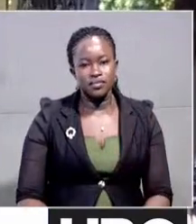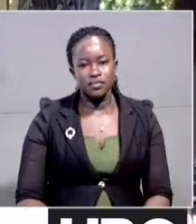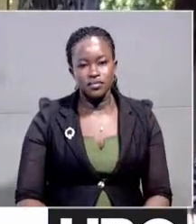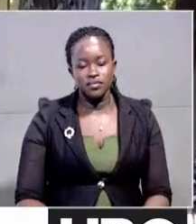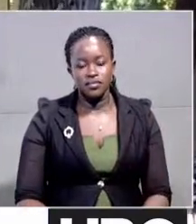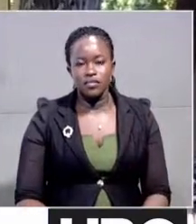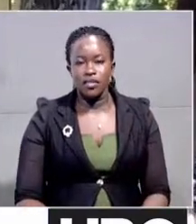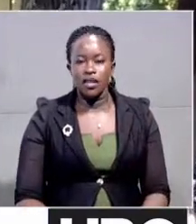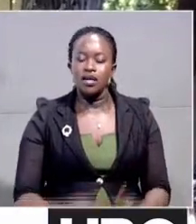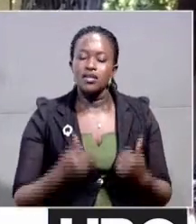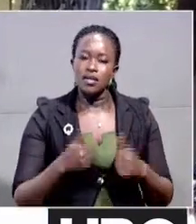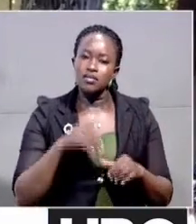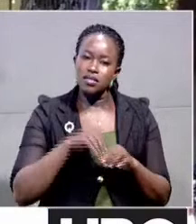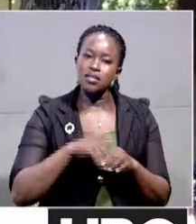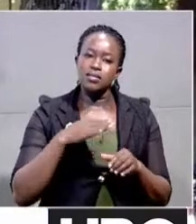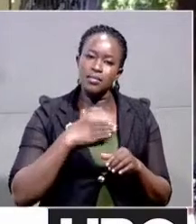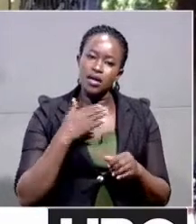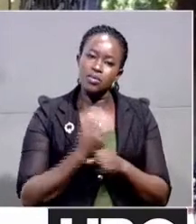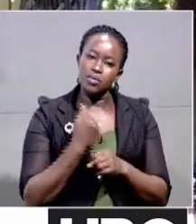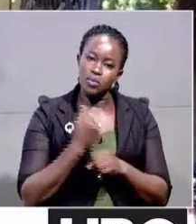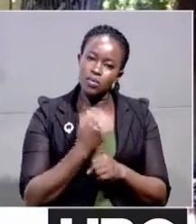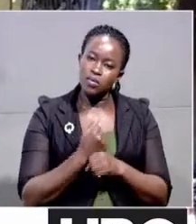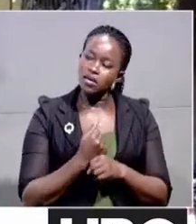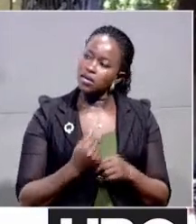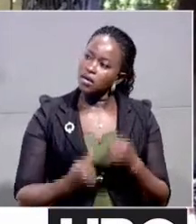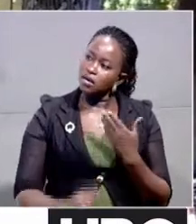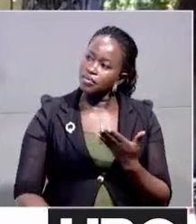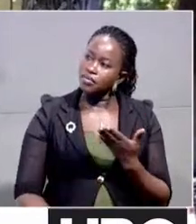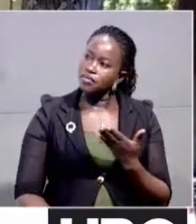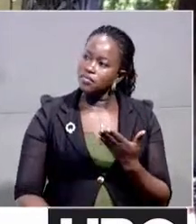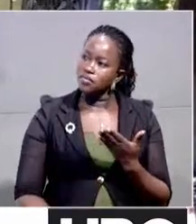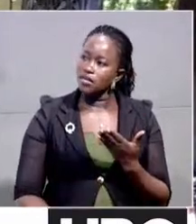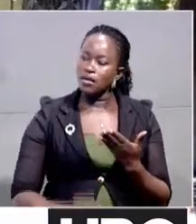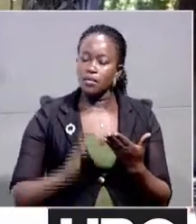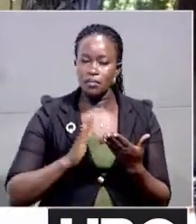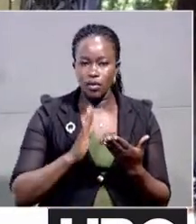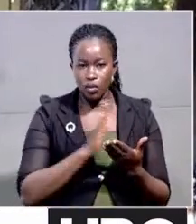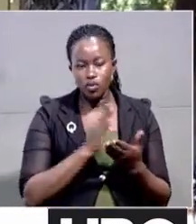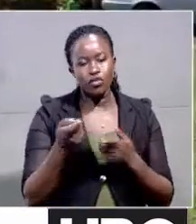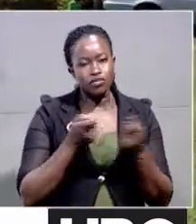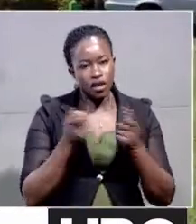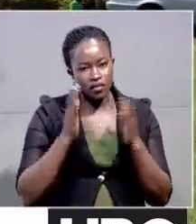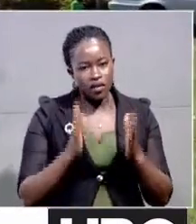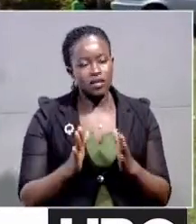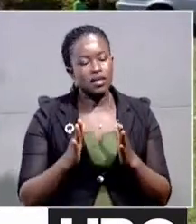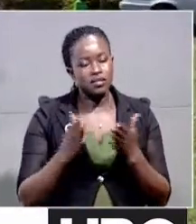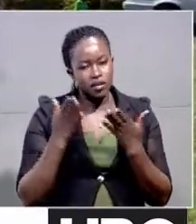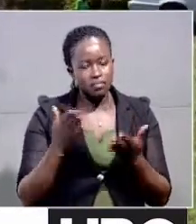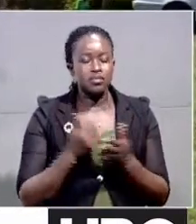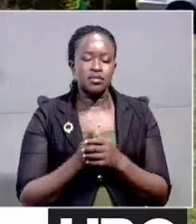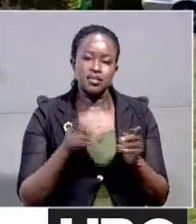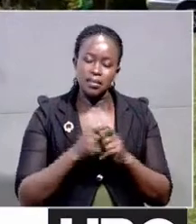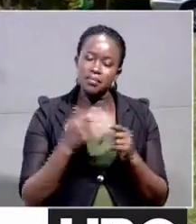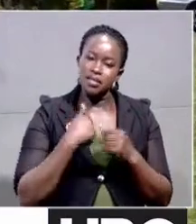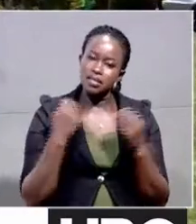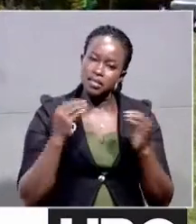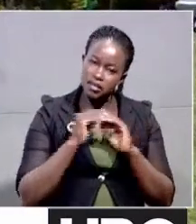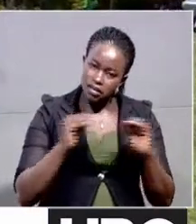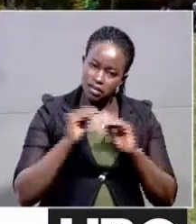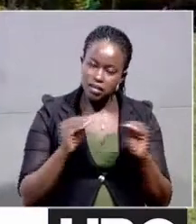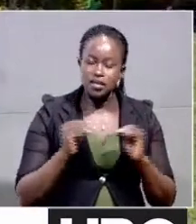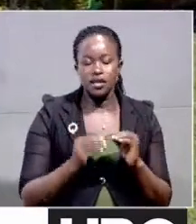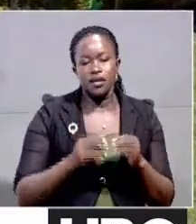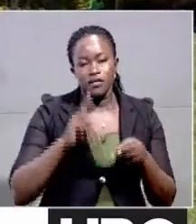work because I'm employed here by the Board of Governors and I'm teaching. On Friday last week,